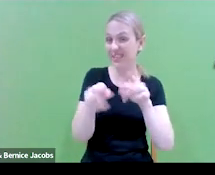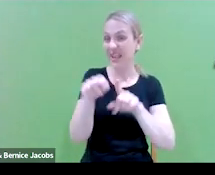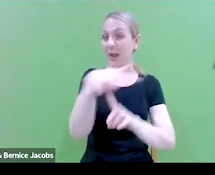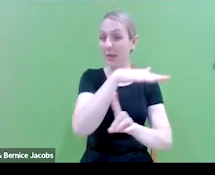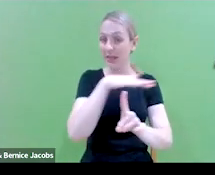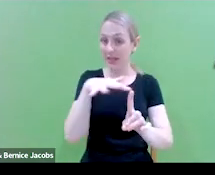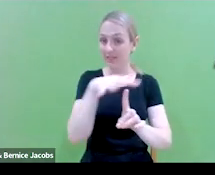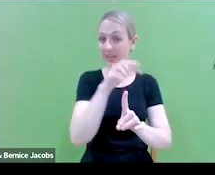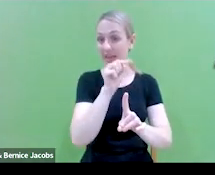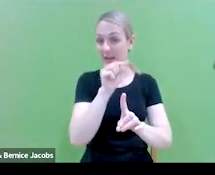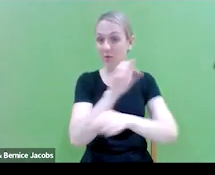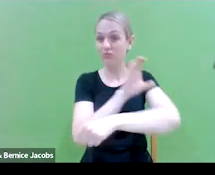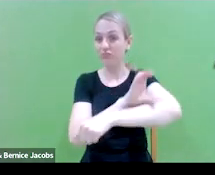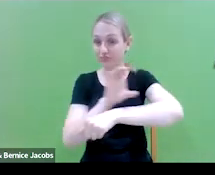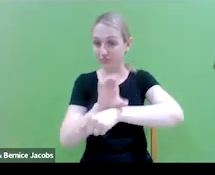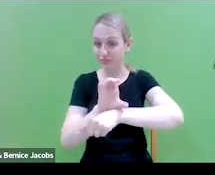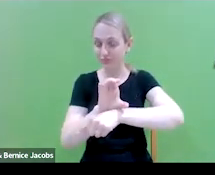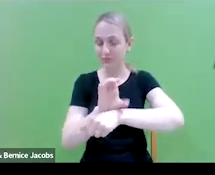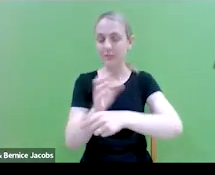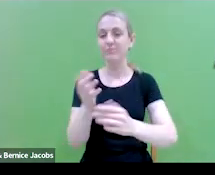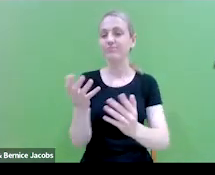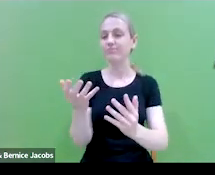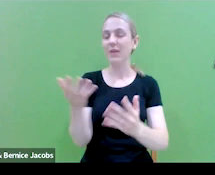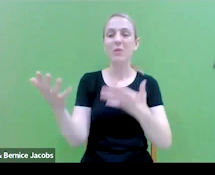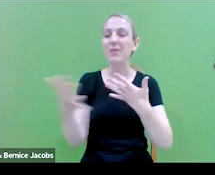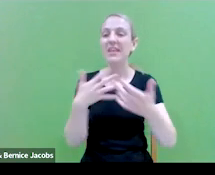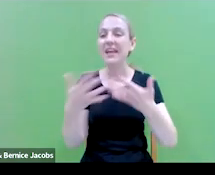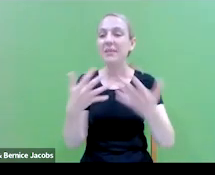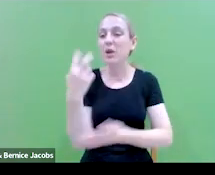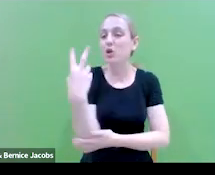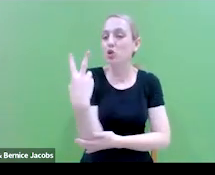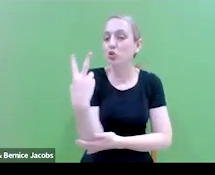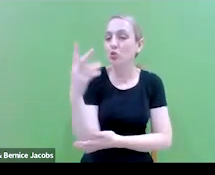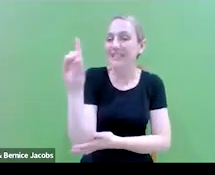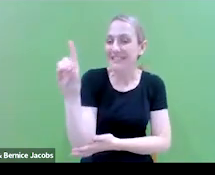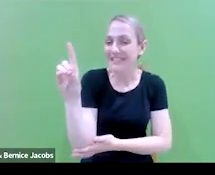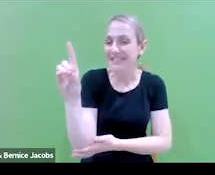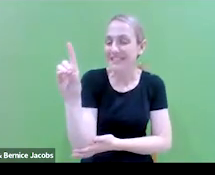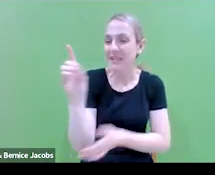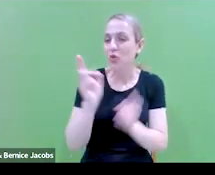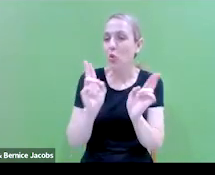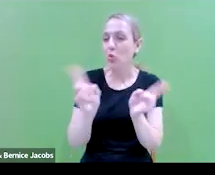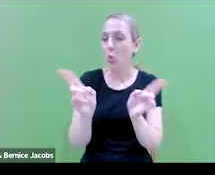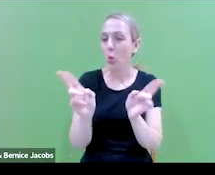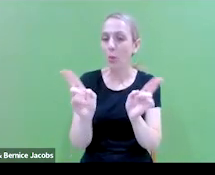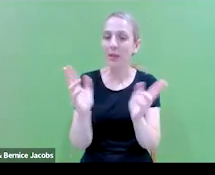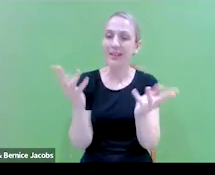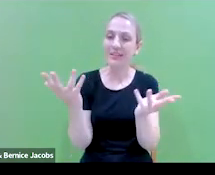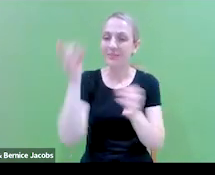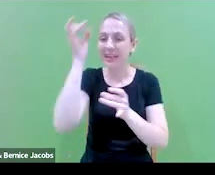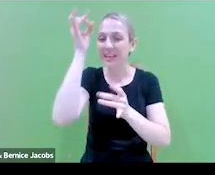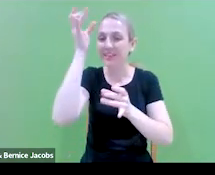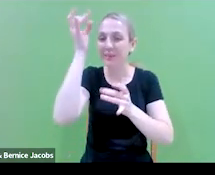And so when you're dealing with anything that is two-dimensional, you only can convey